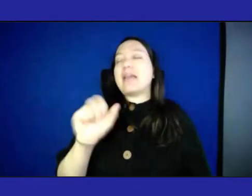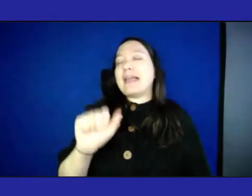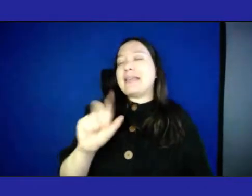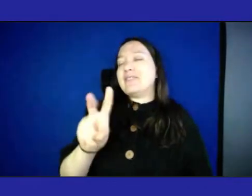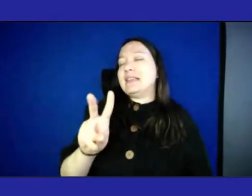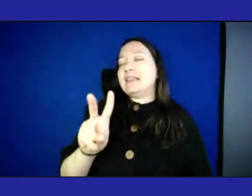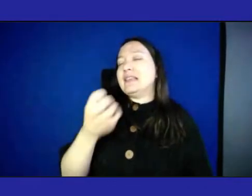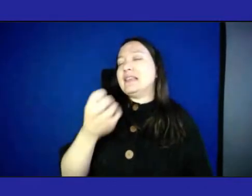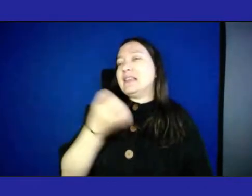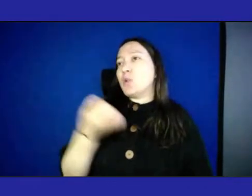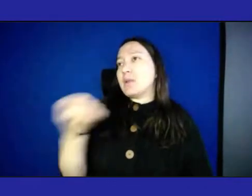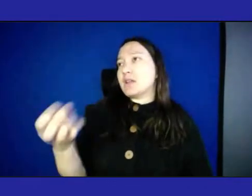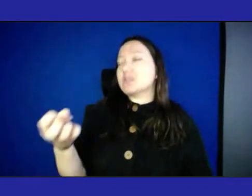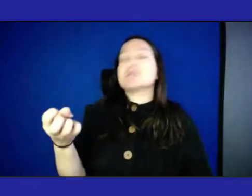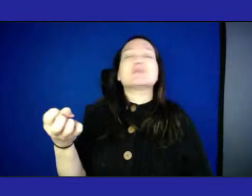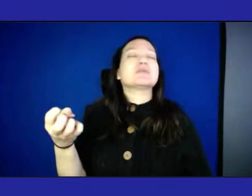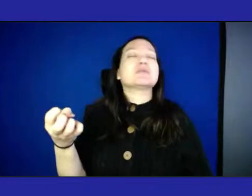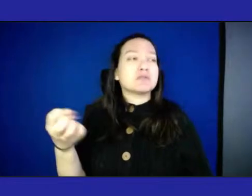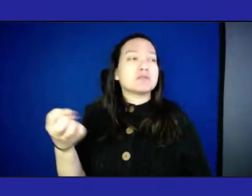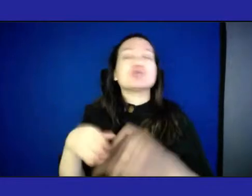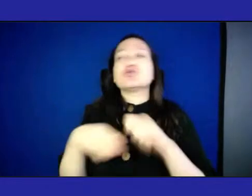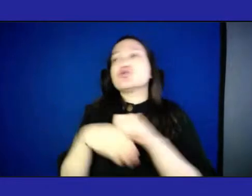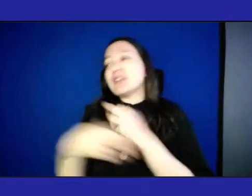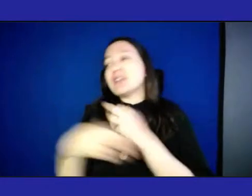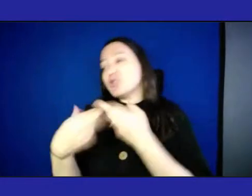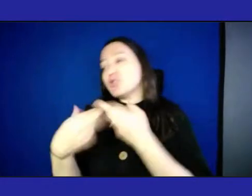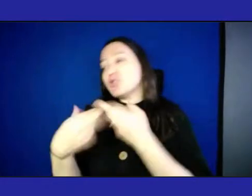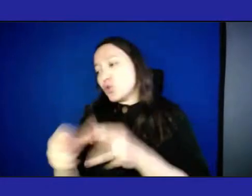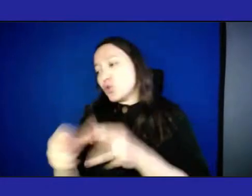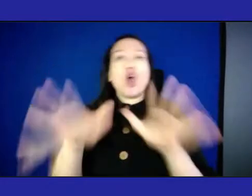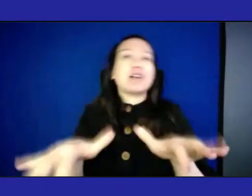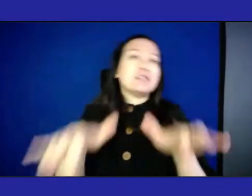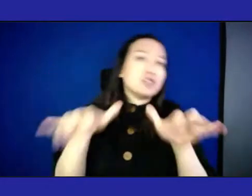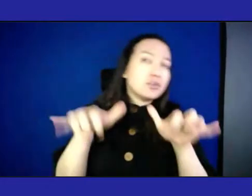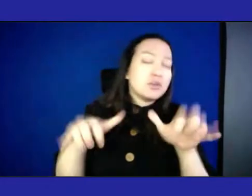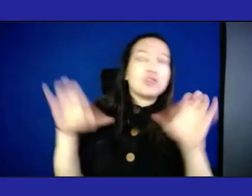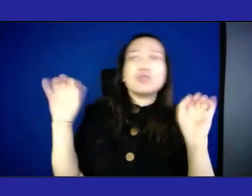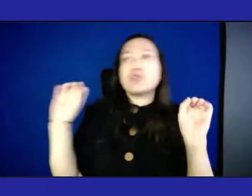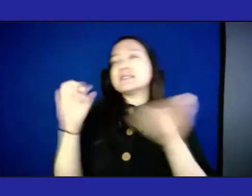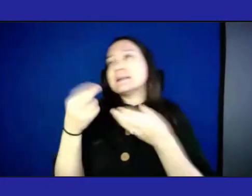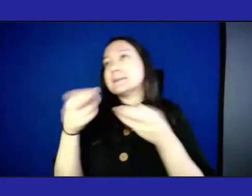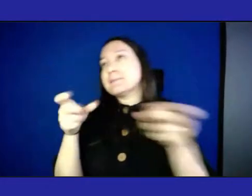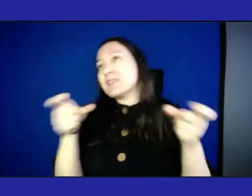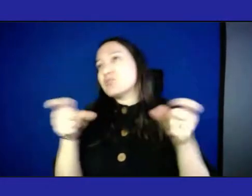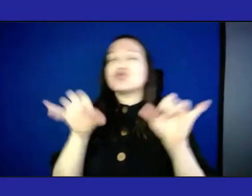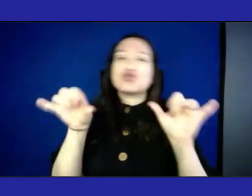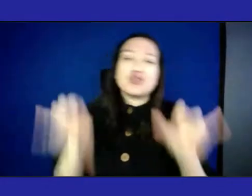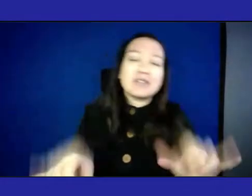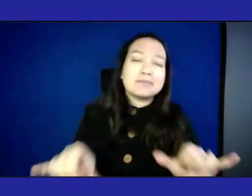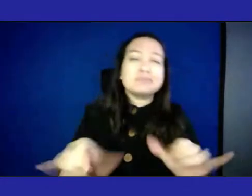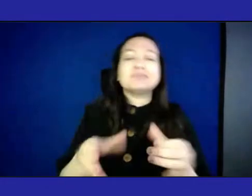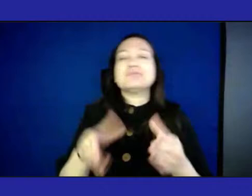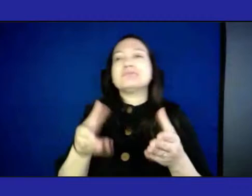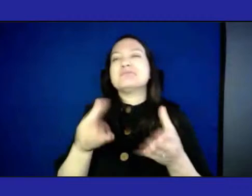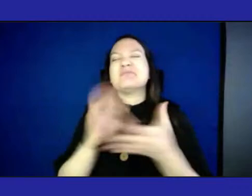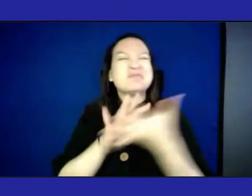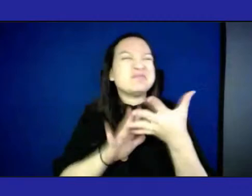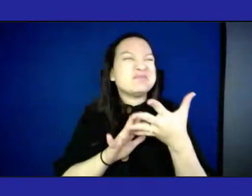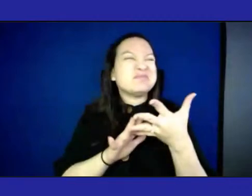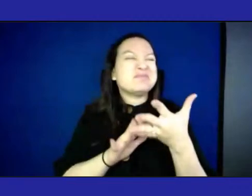for training rooms, auditoriums, the emergency management services, et cetera. But instead of having